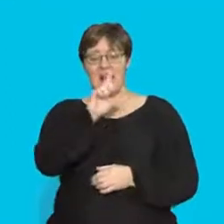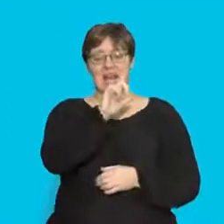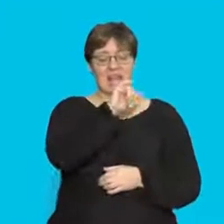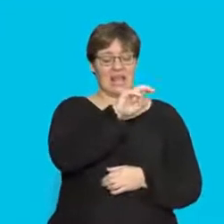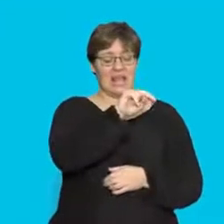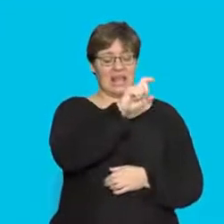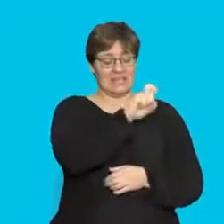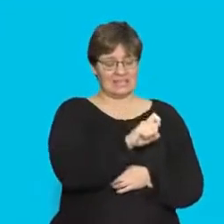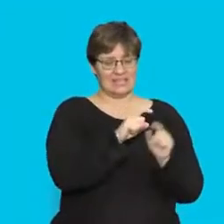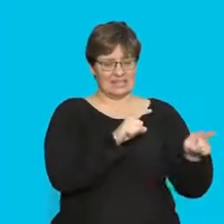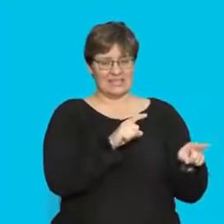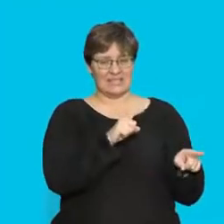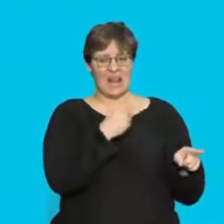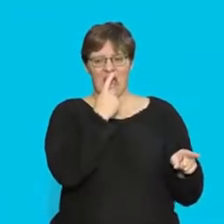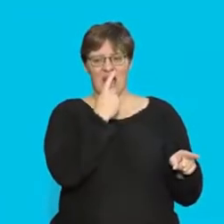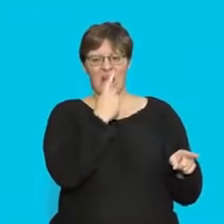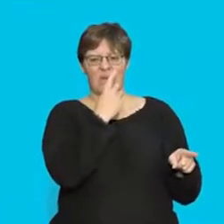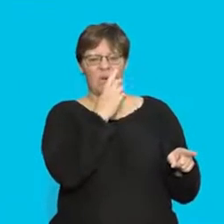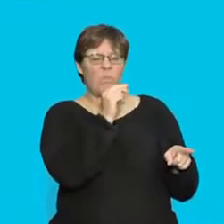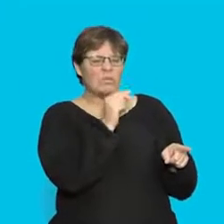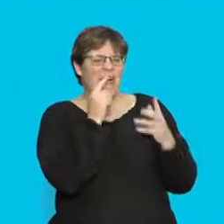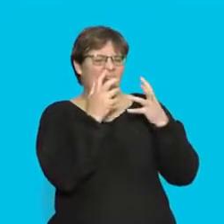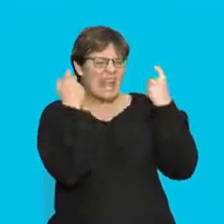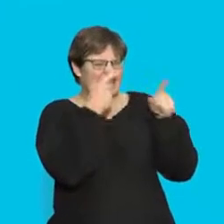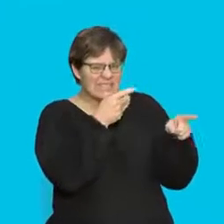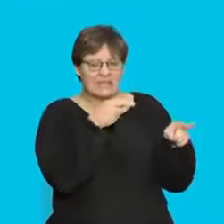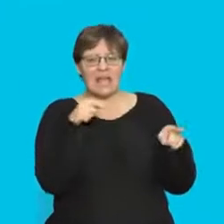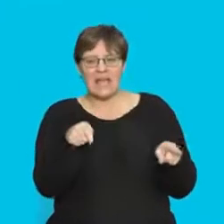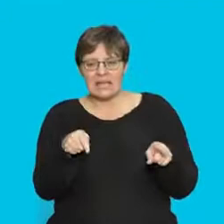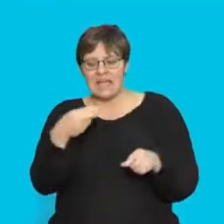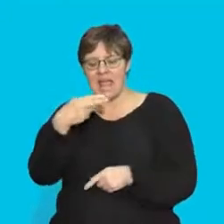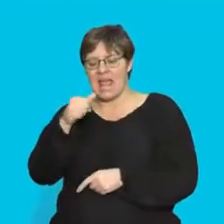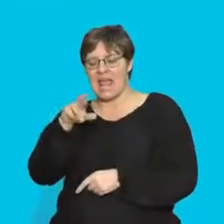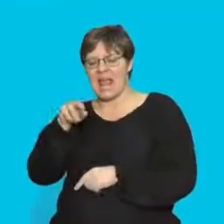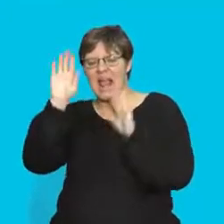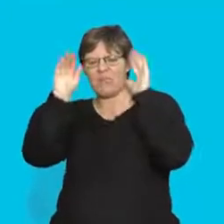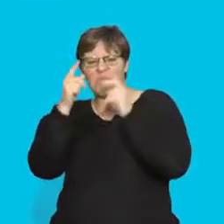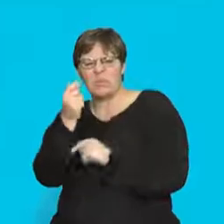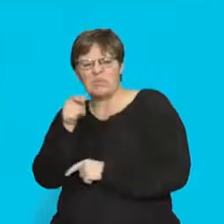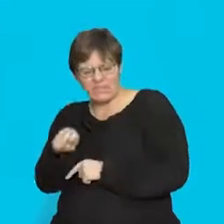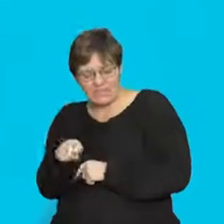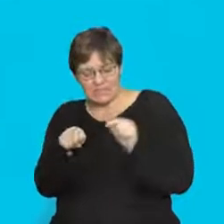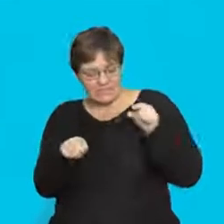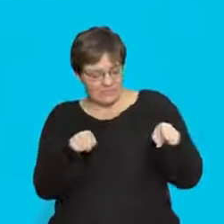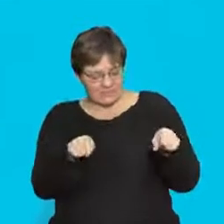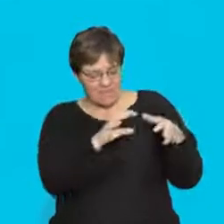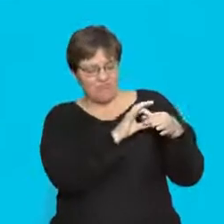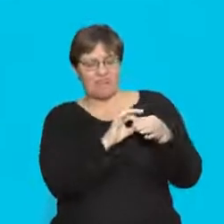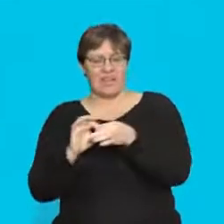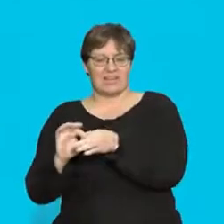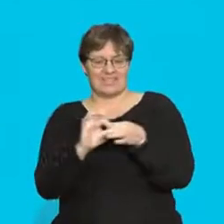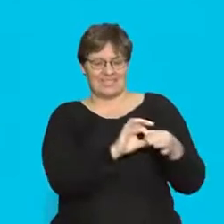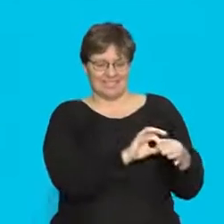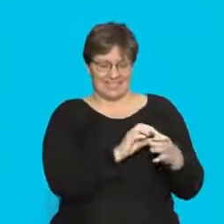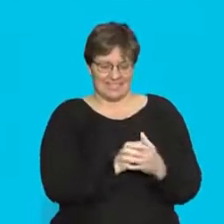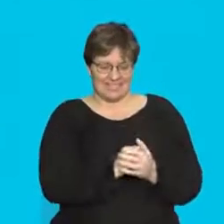to North America, and this is the little snowshoe hare, where we see that that is the